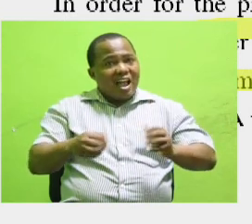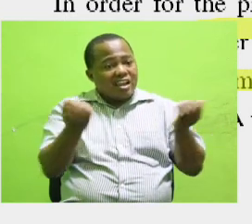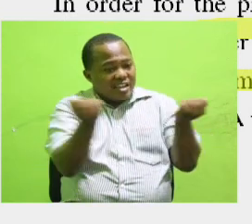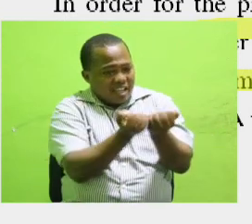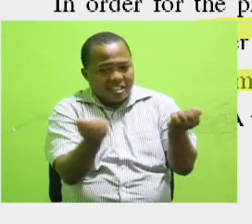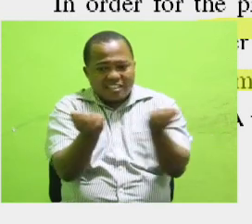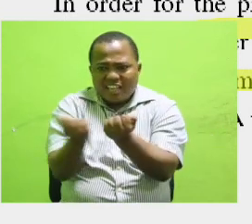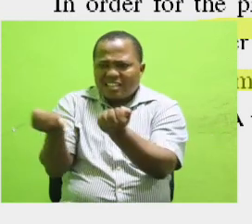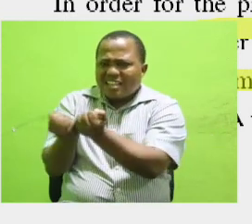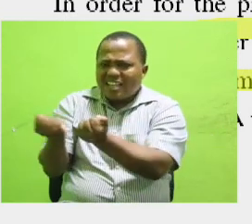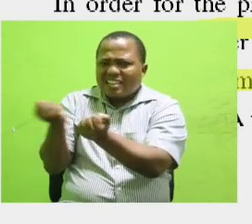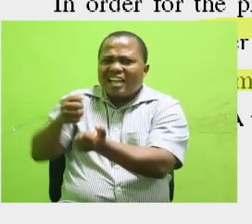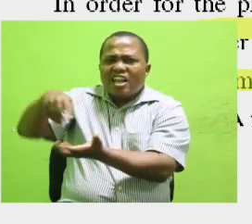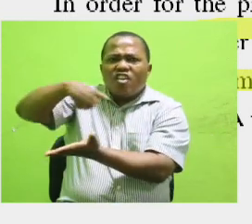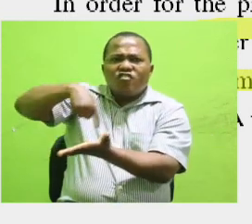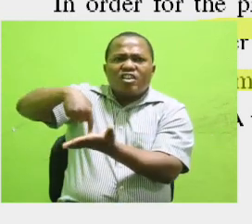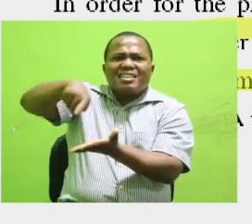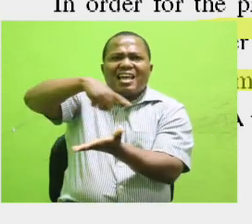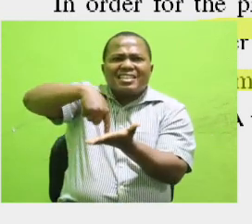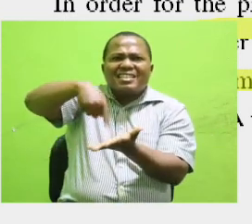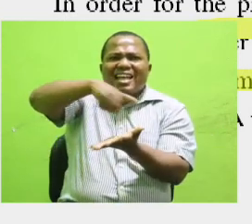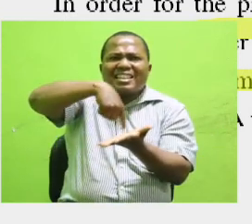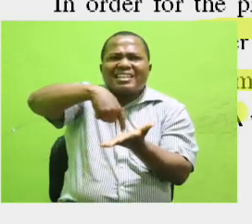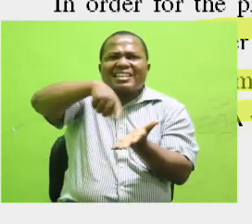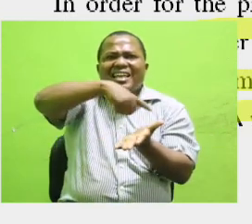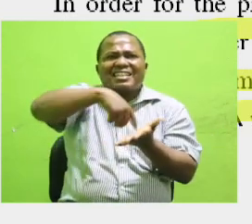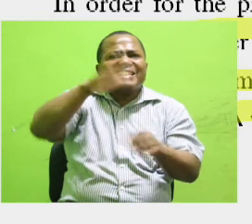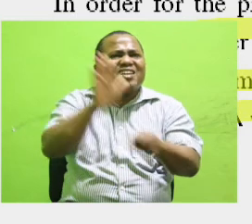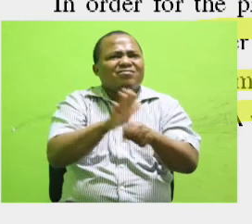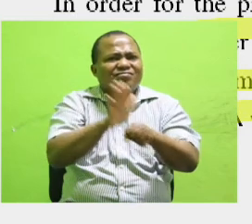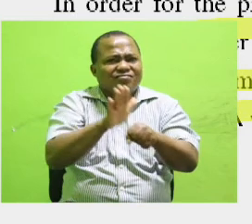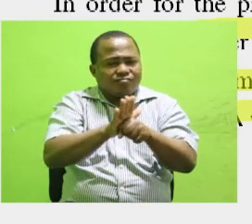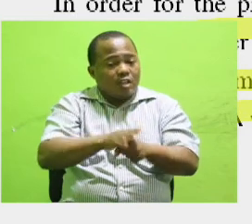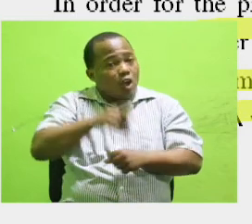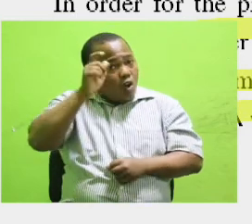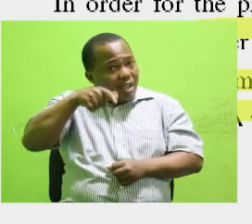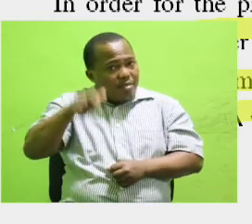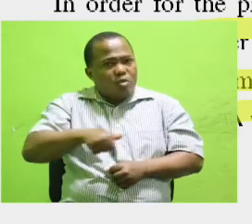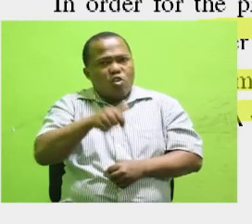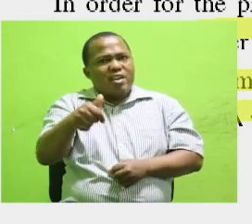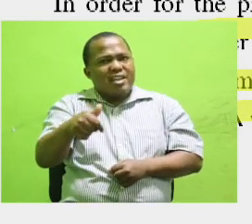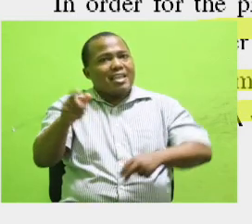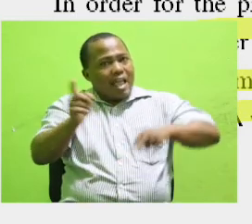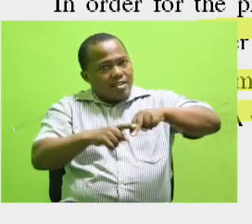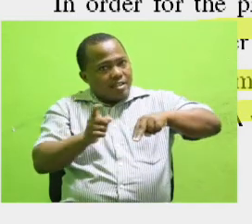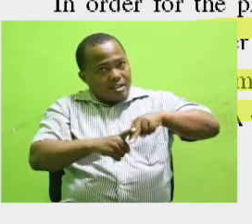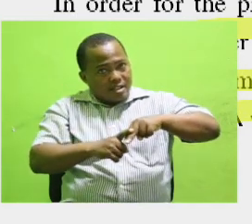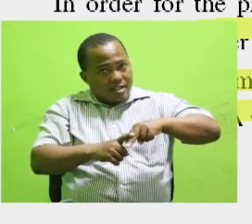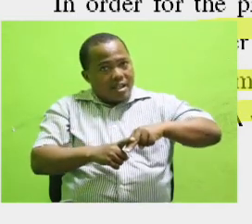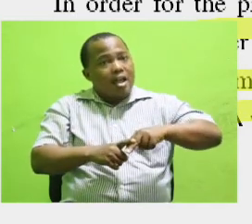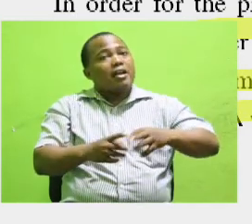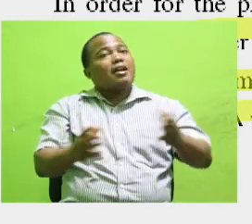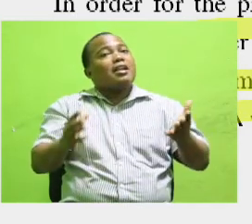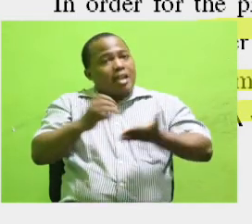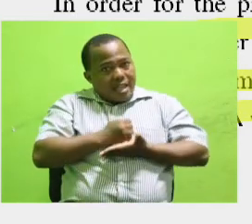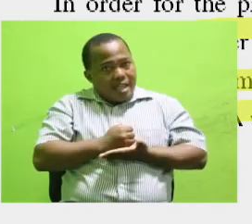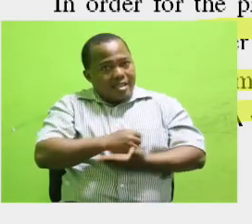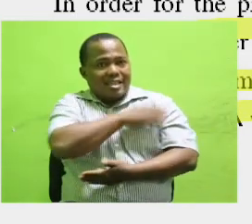also they should put aside a portion of the budget in which people living with HIV AIDS would get better